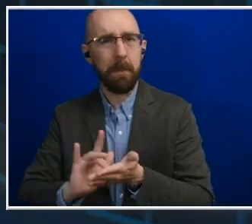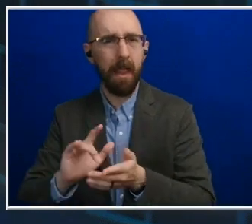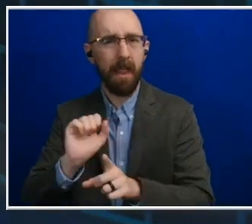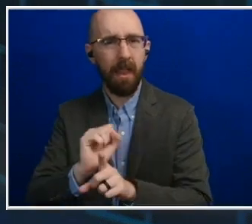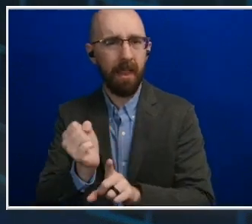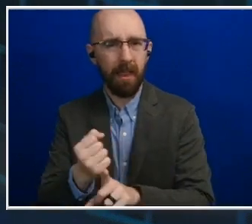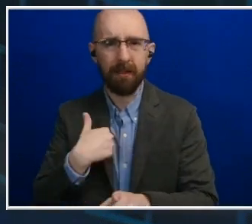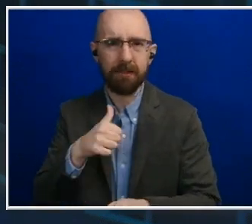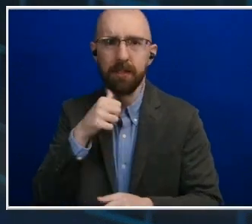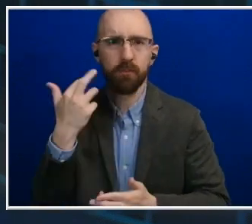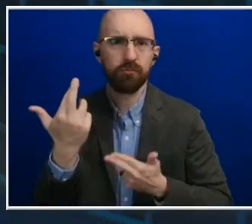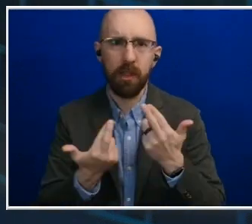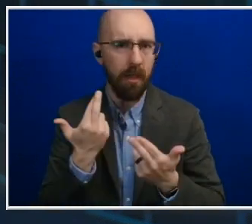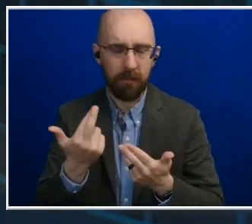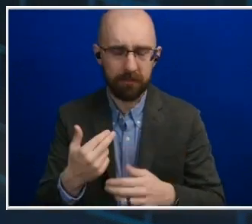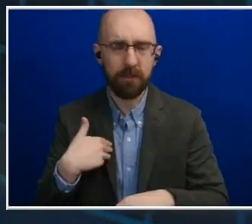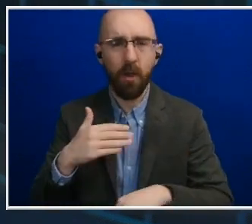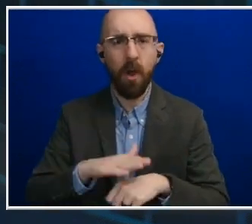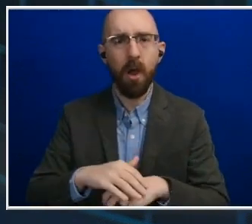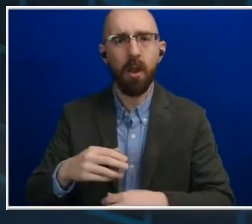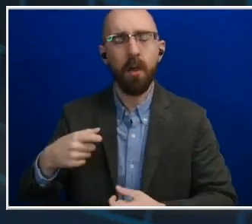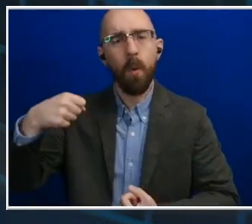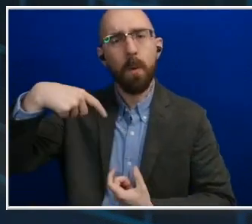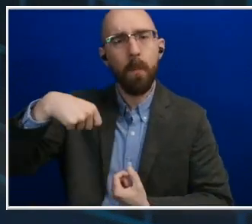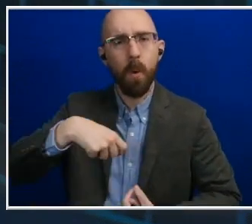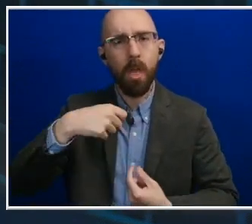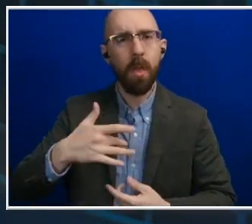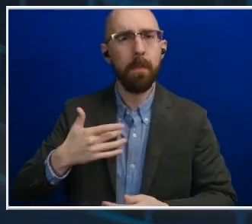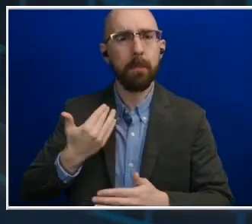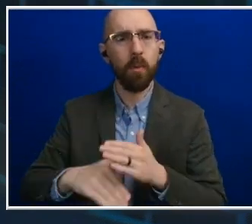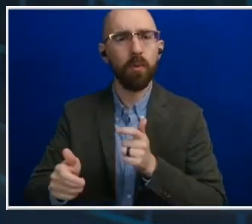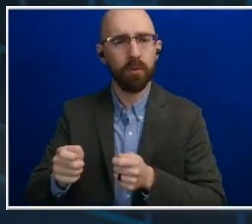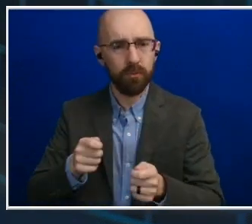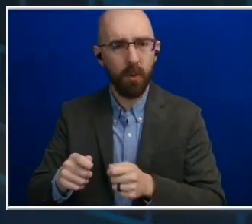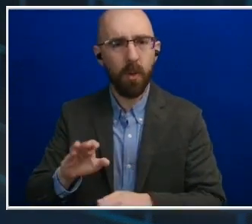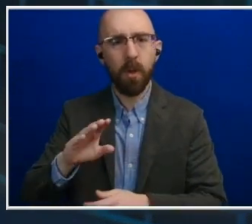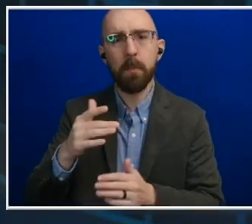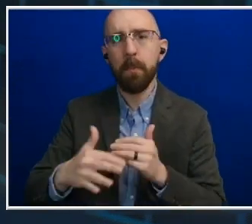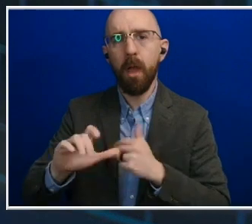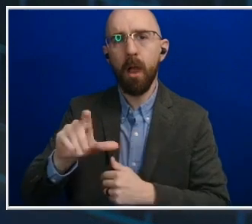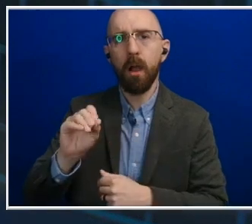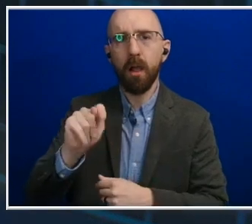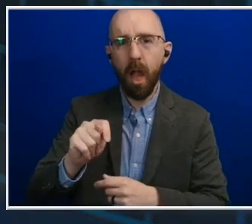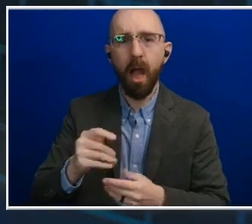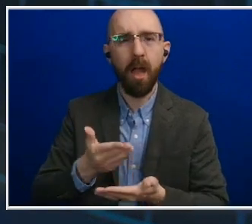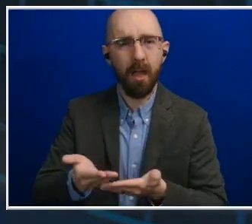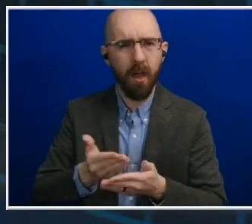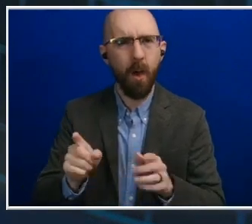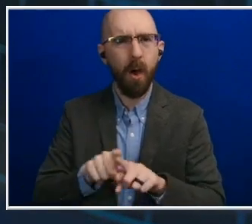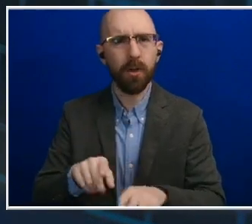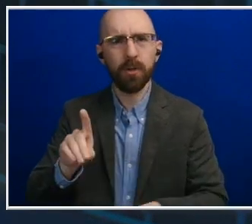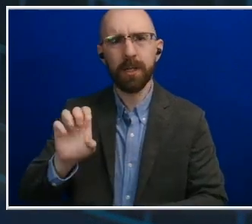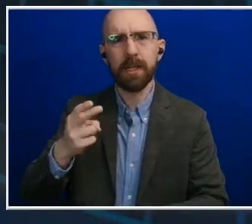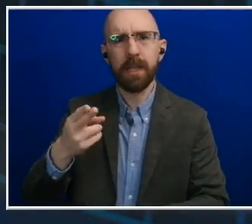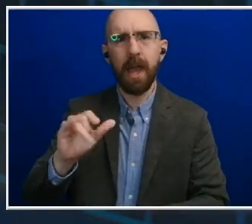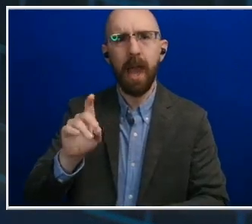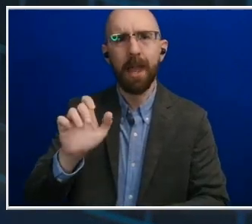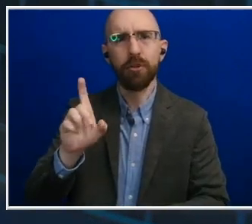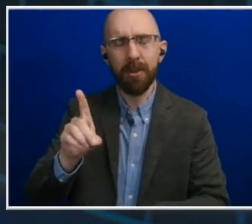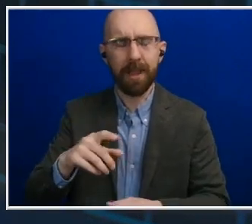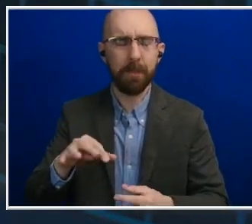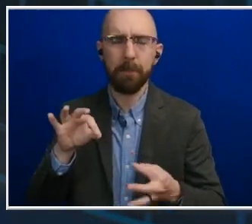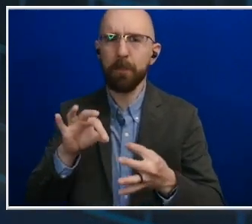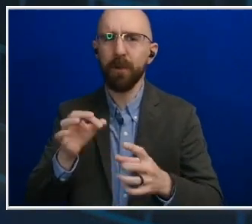I was on hormonal birth control, I had a blood clotting factor, and I got really dehydrated. Perfect storm caused me to have a clot in